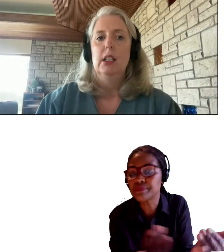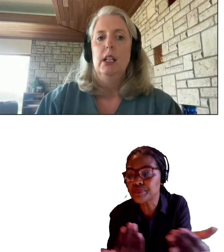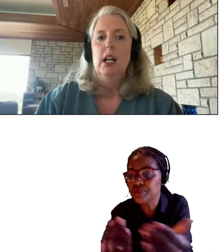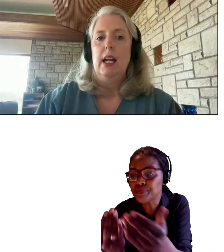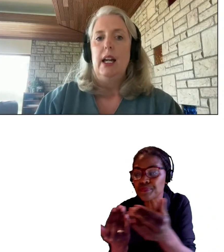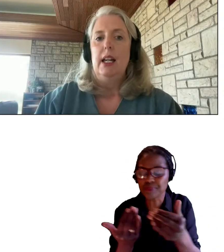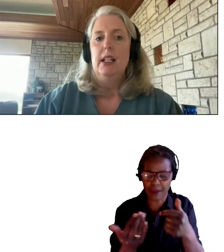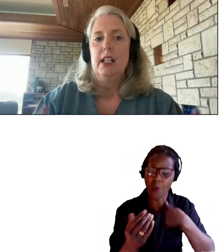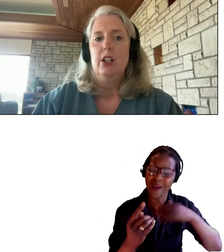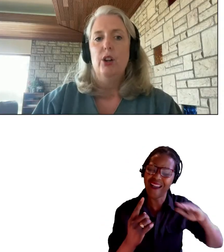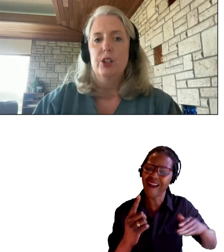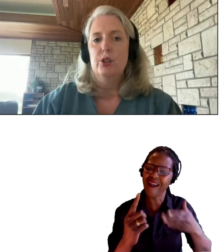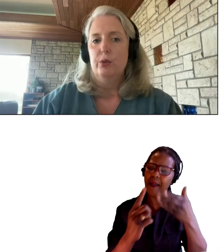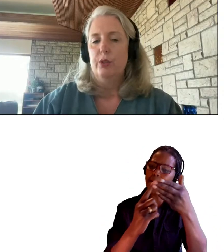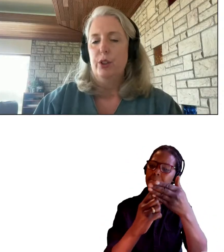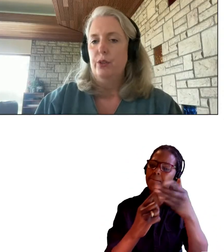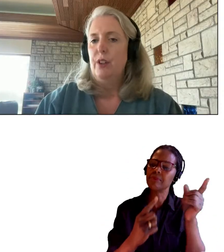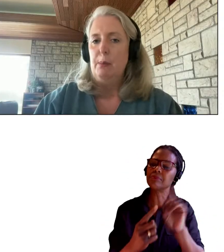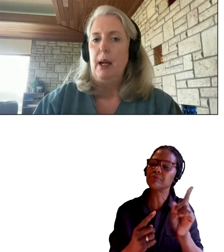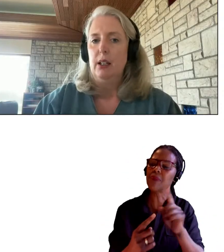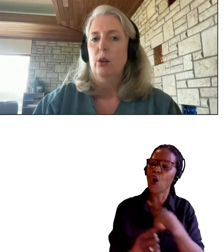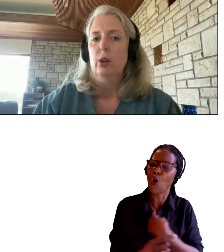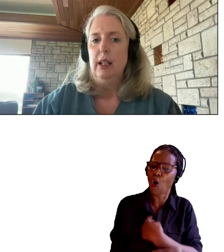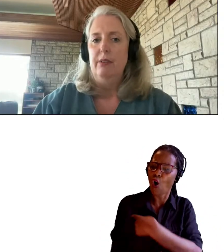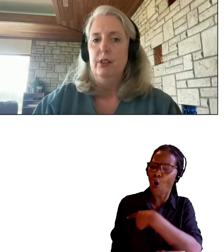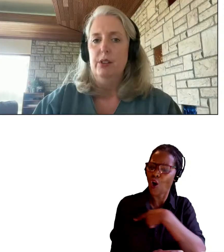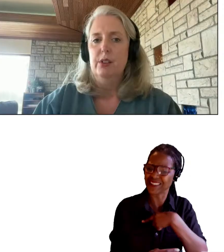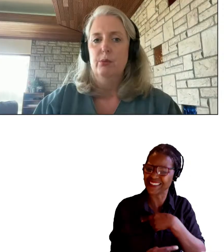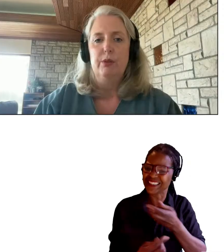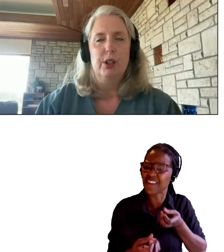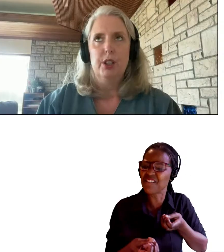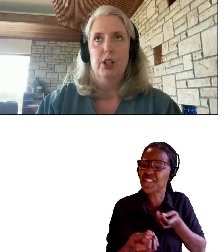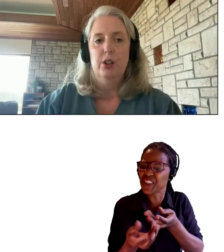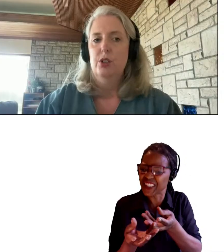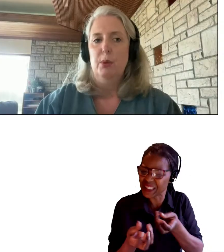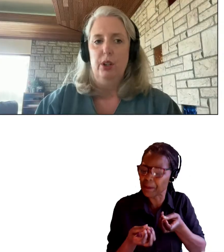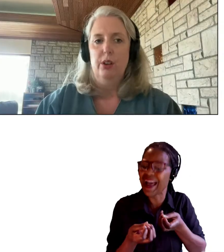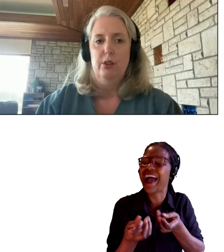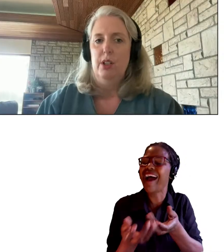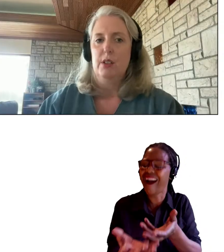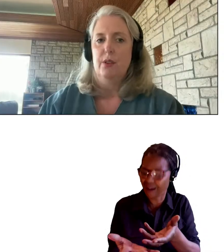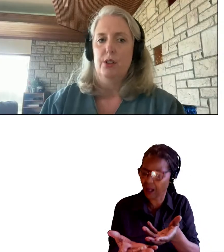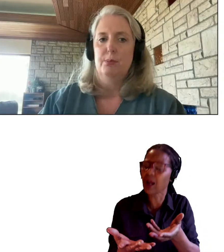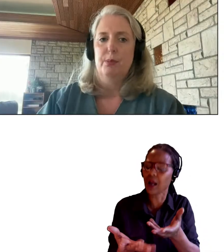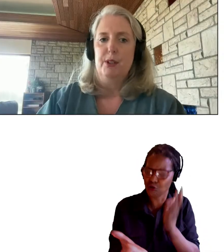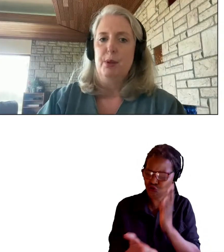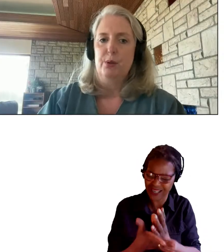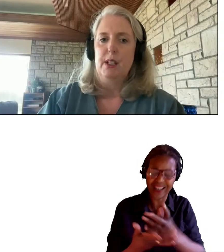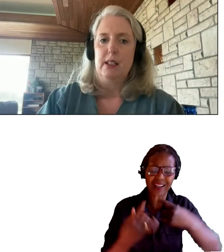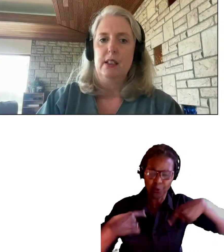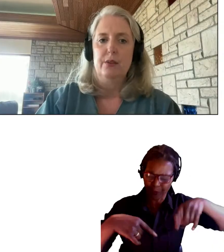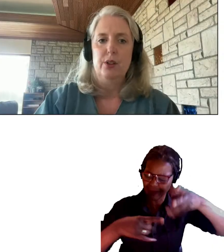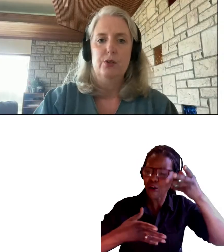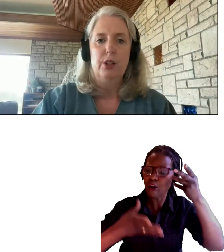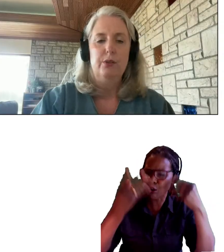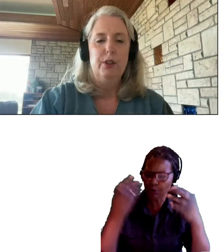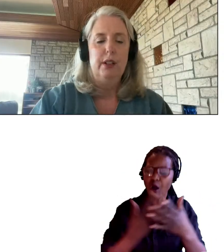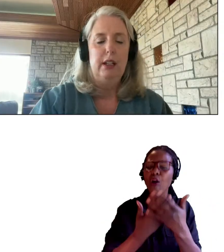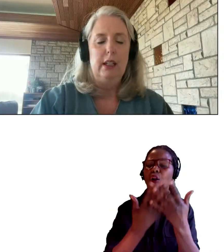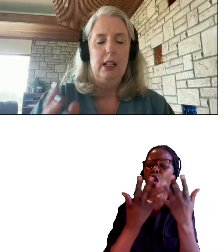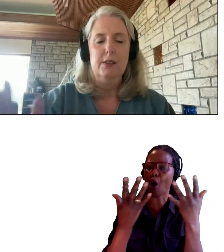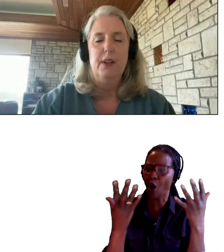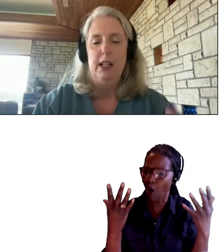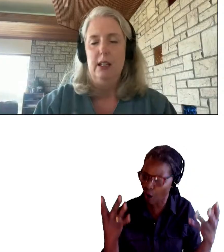giving an honest overview of feedback at all levels. We've learned a huge amount through this process in the first round